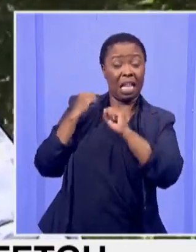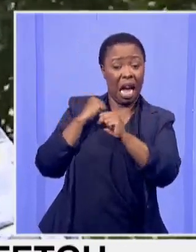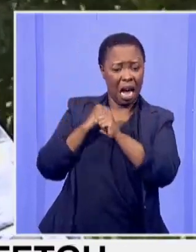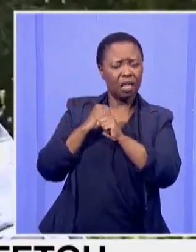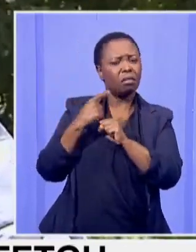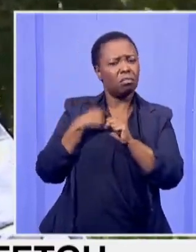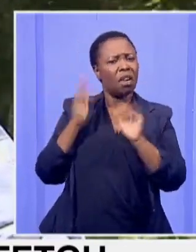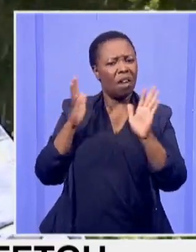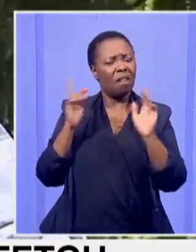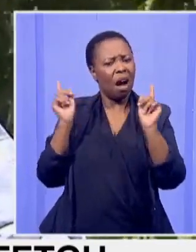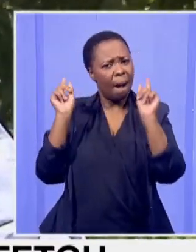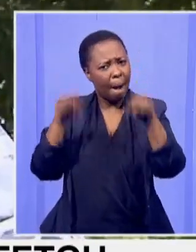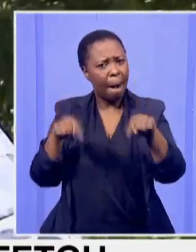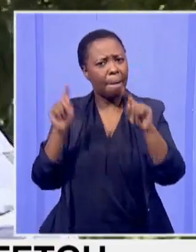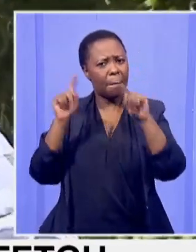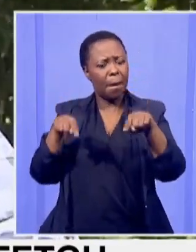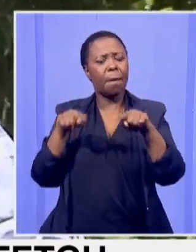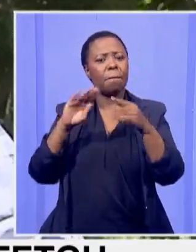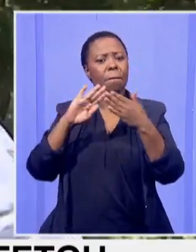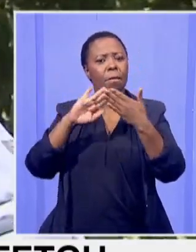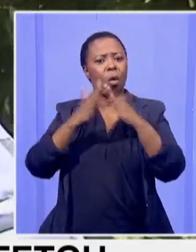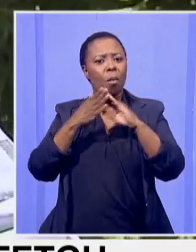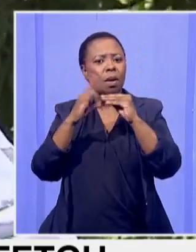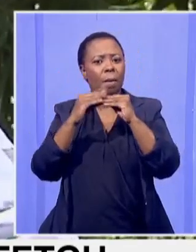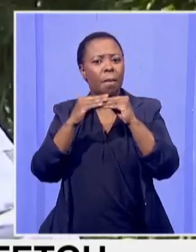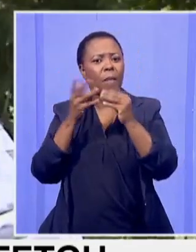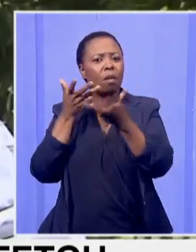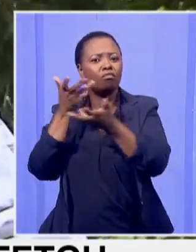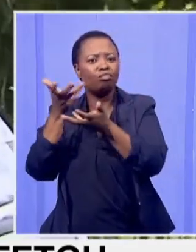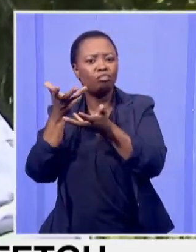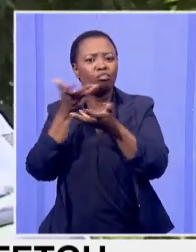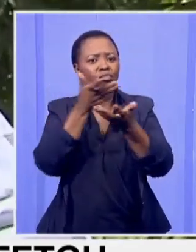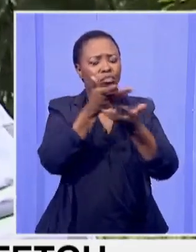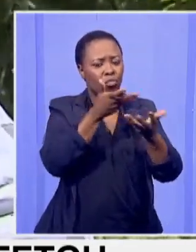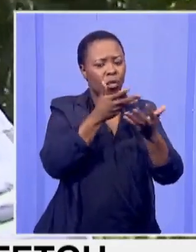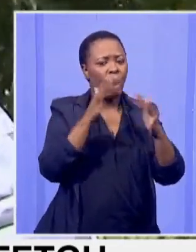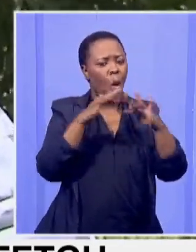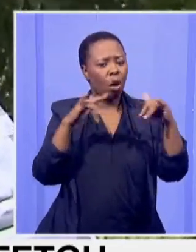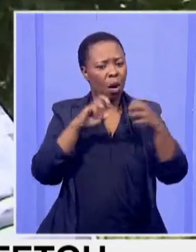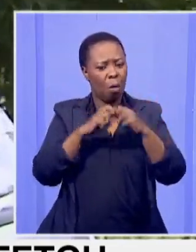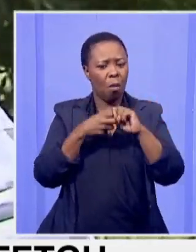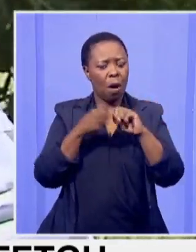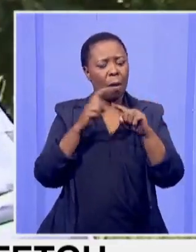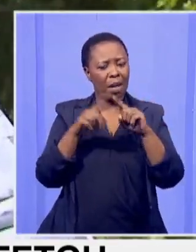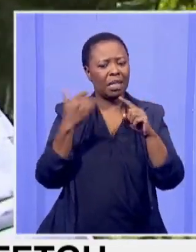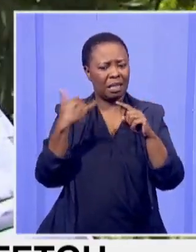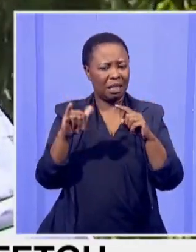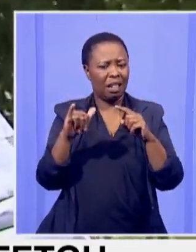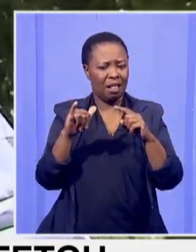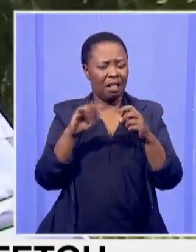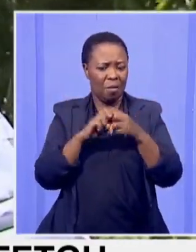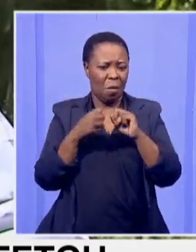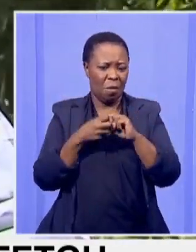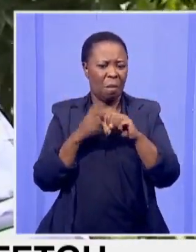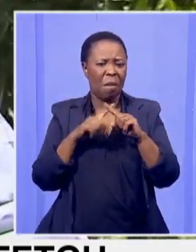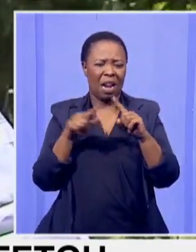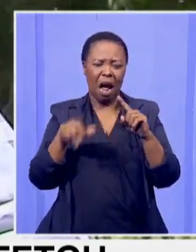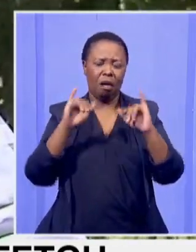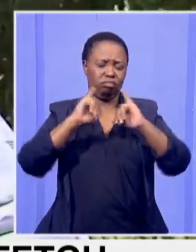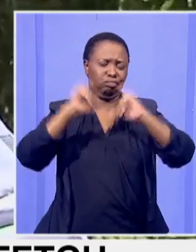here trying to talk to residents regarding the issues of water around here. It was still a challenge, but now it's worse